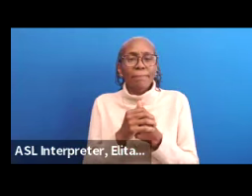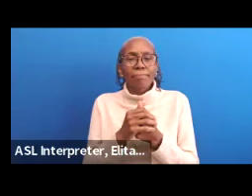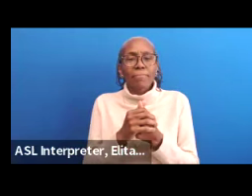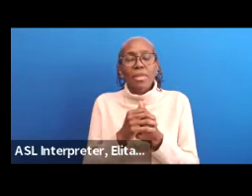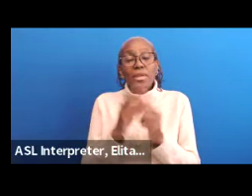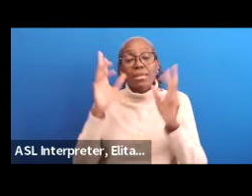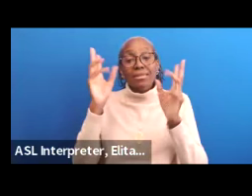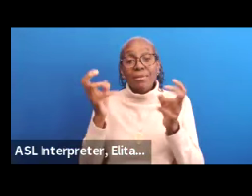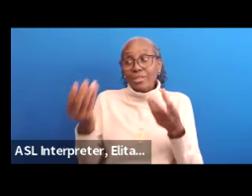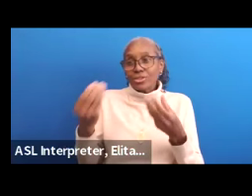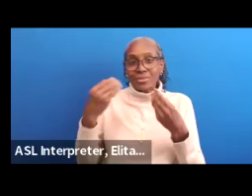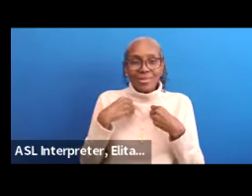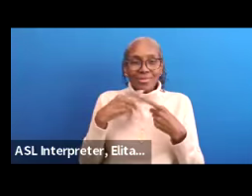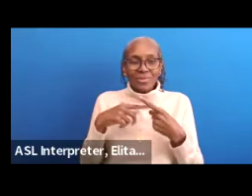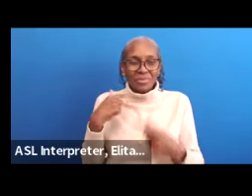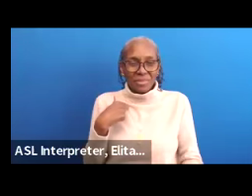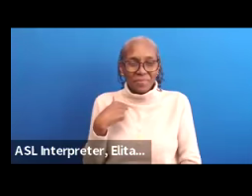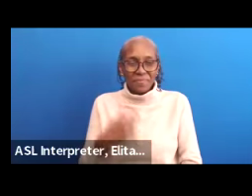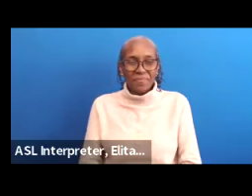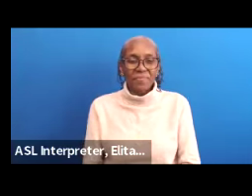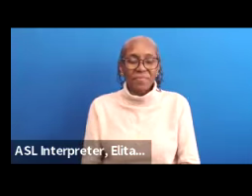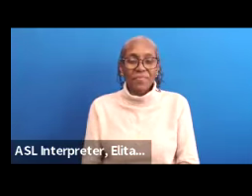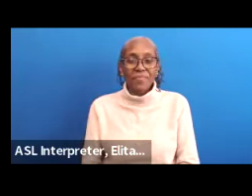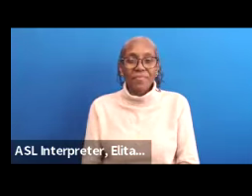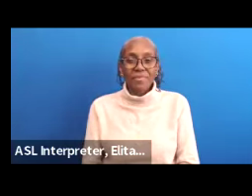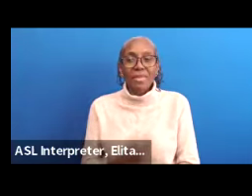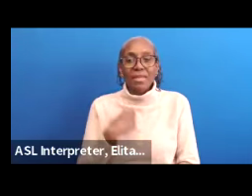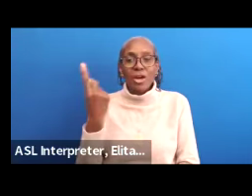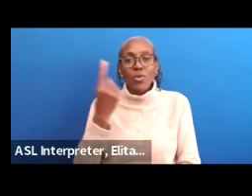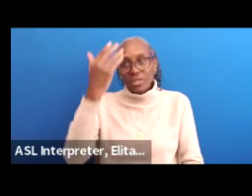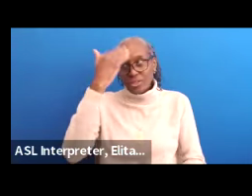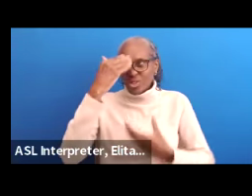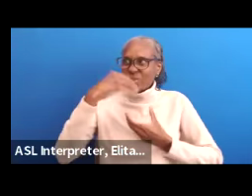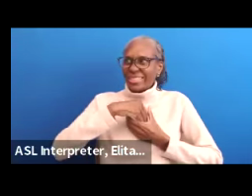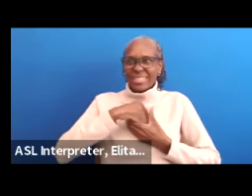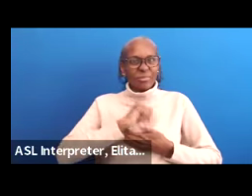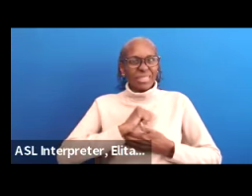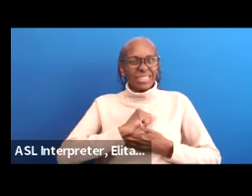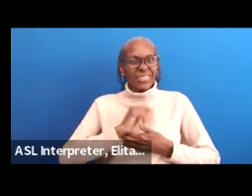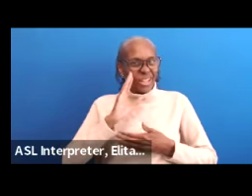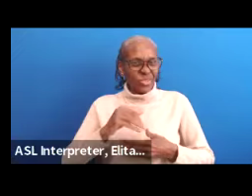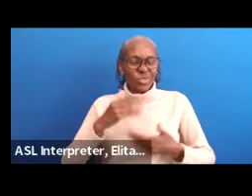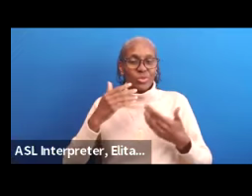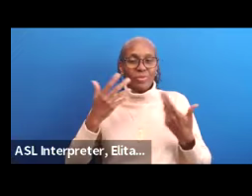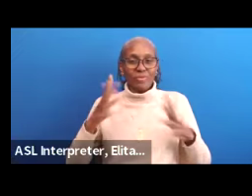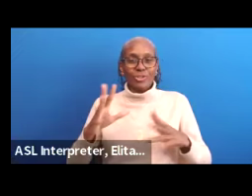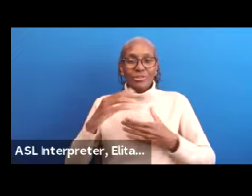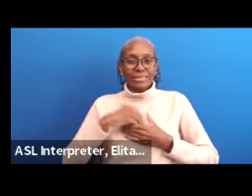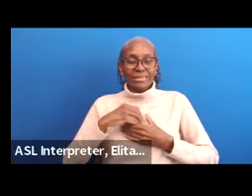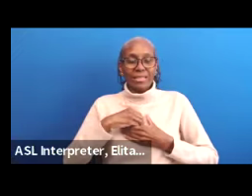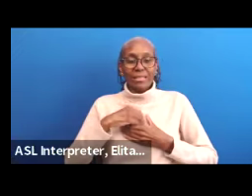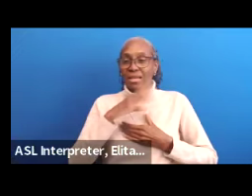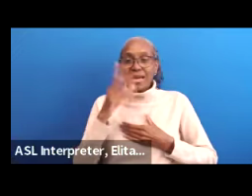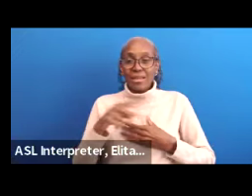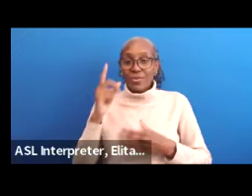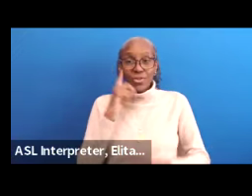she gave me because I I always know what's inside of me and knew what was inside of me and never